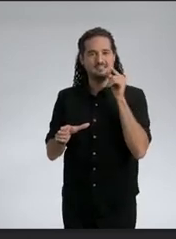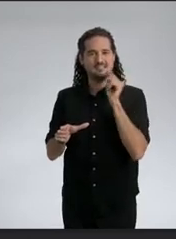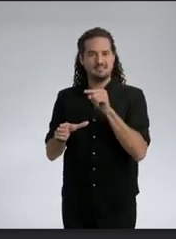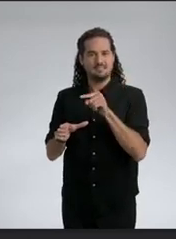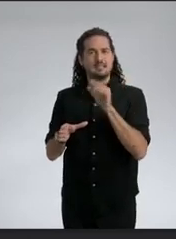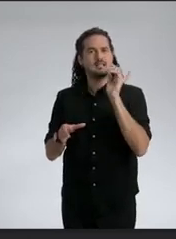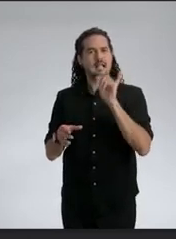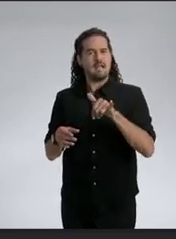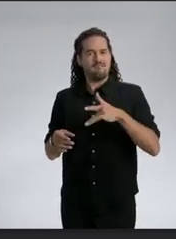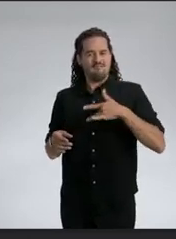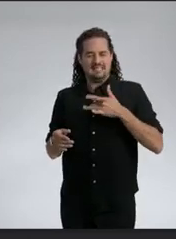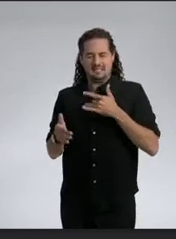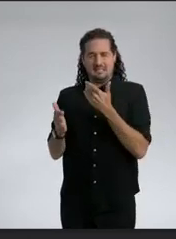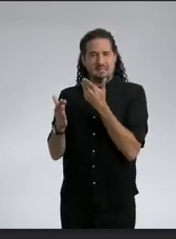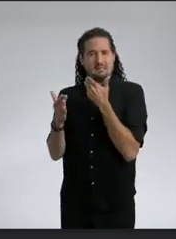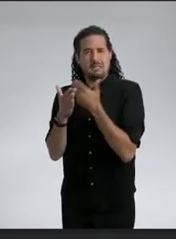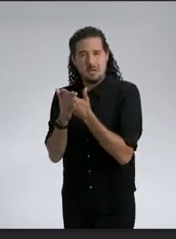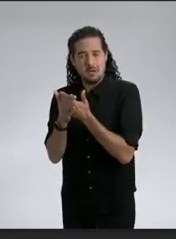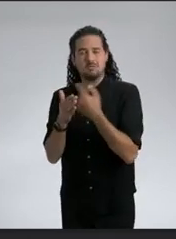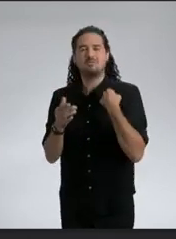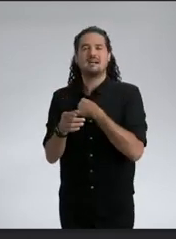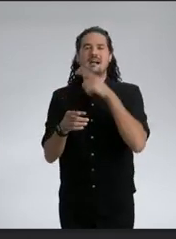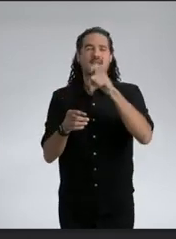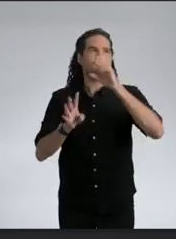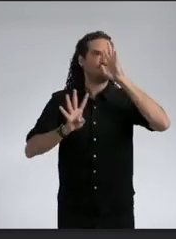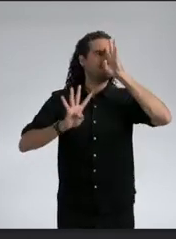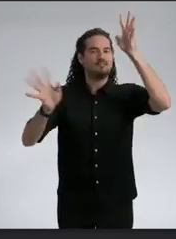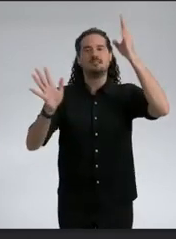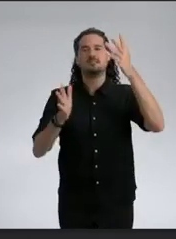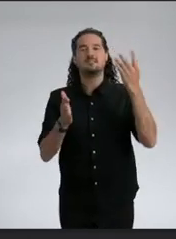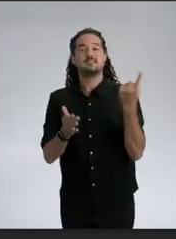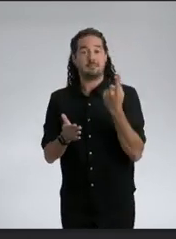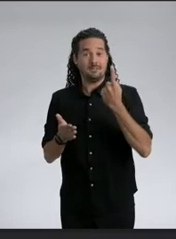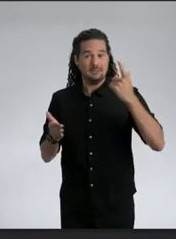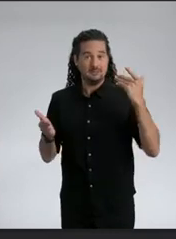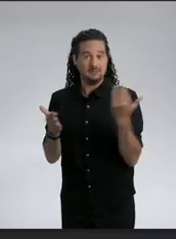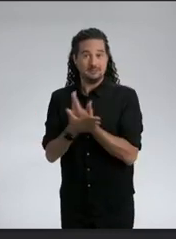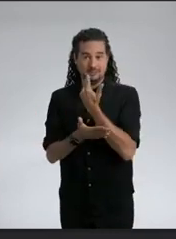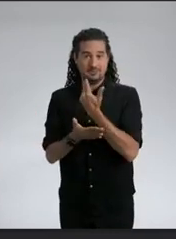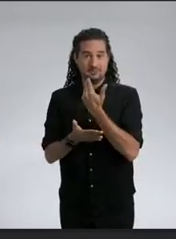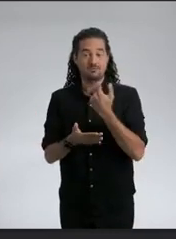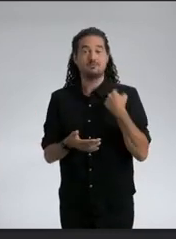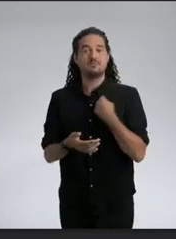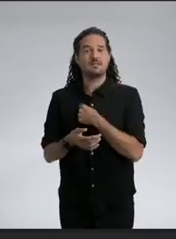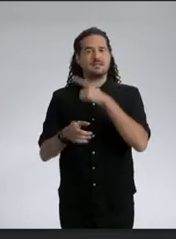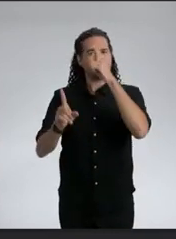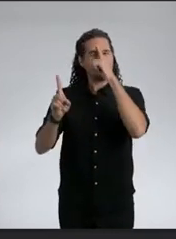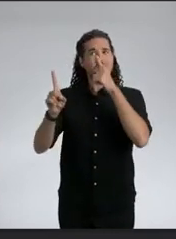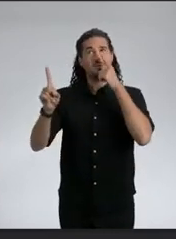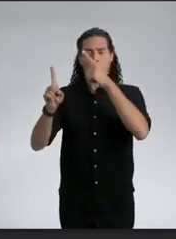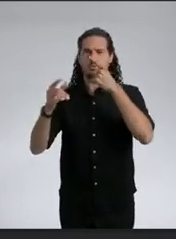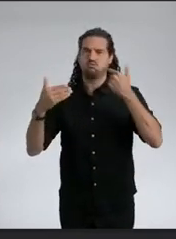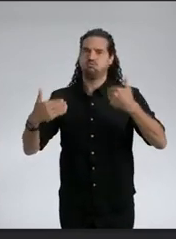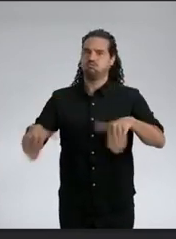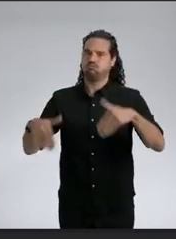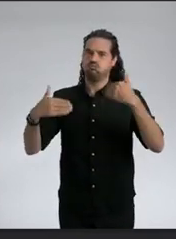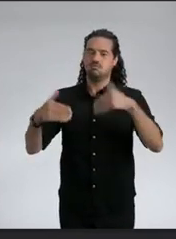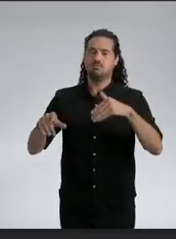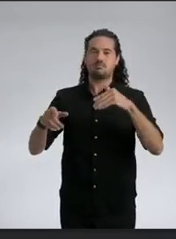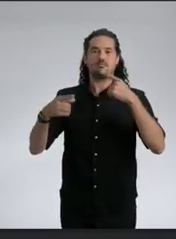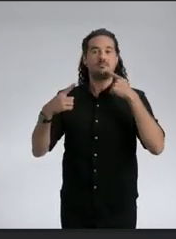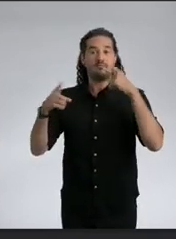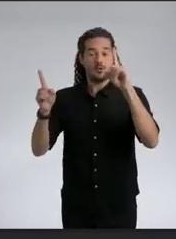closeness, we needed to build something completely new. And we had an ambitious goal. We wanted FaceTime to feel like a